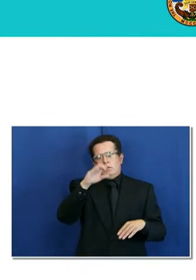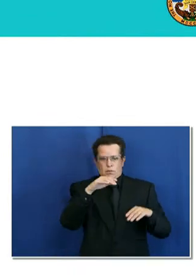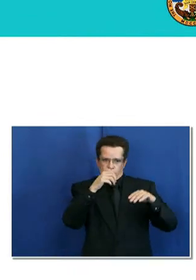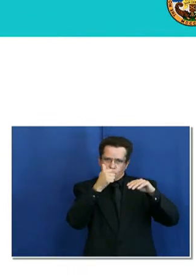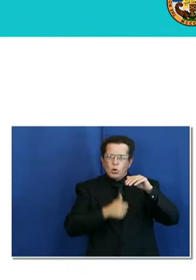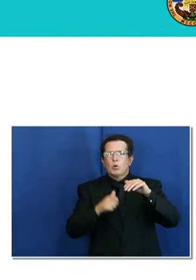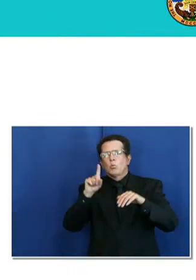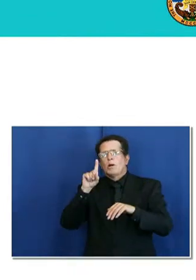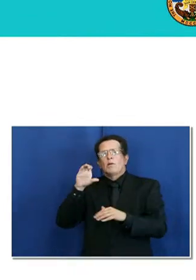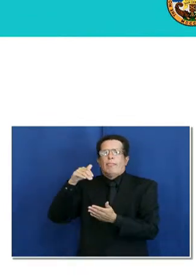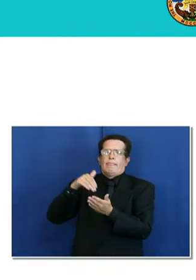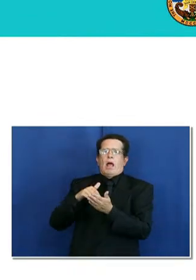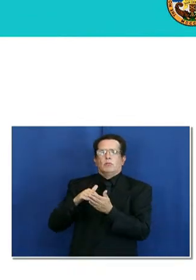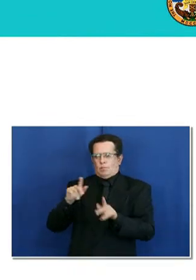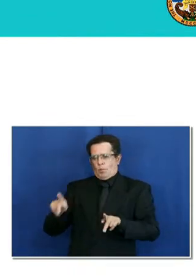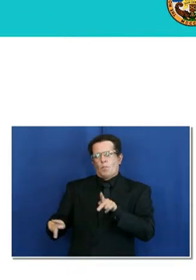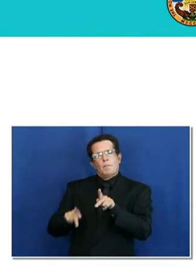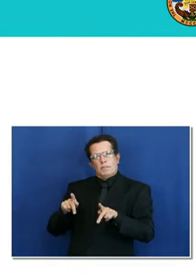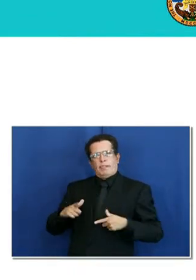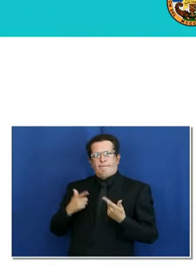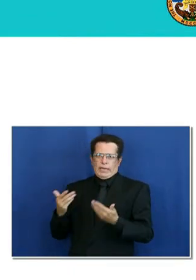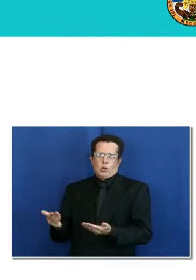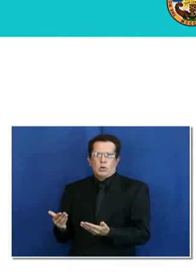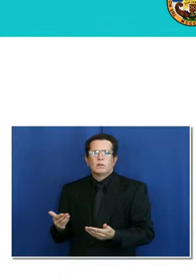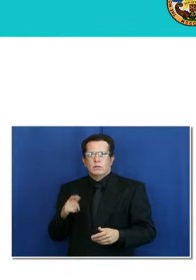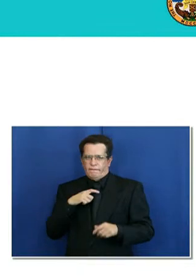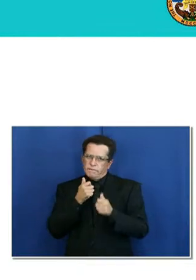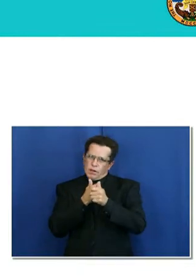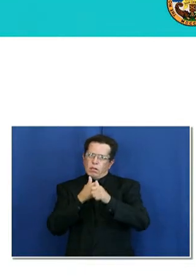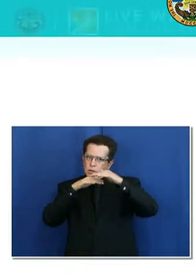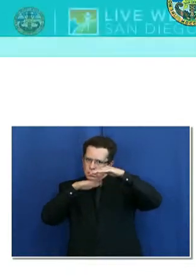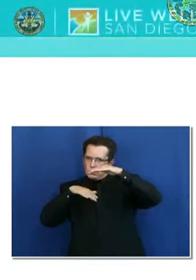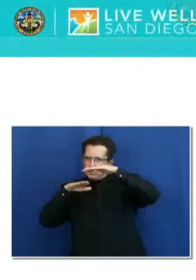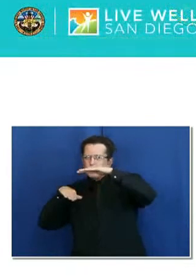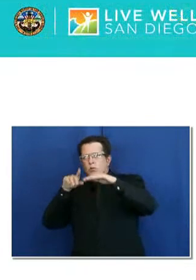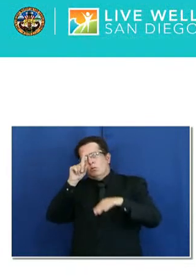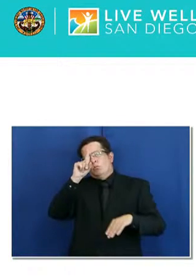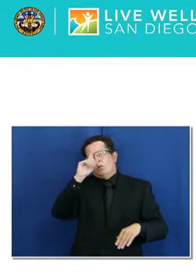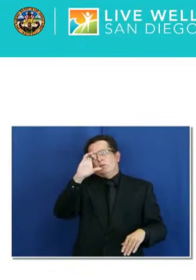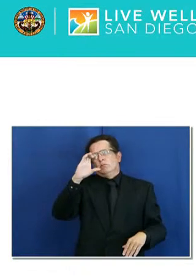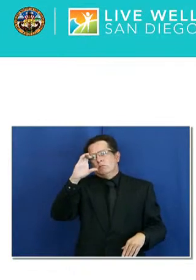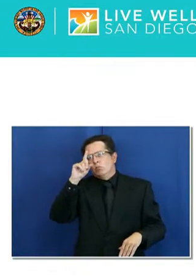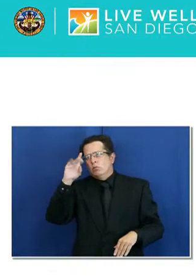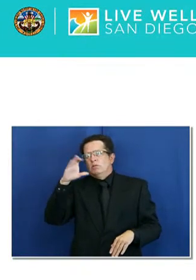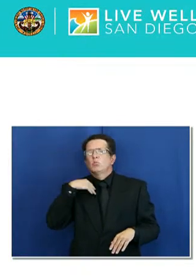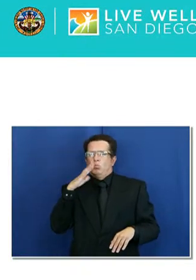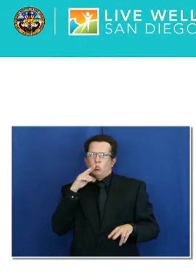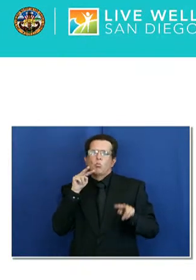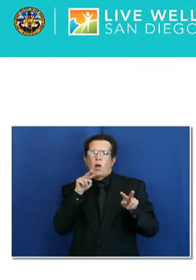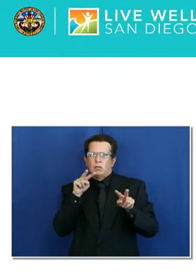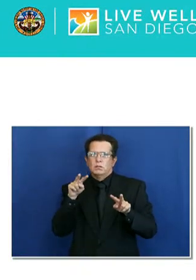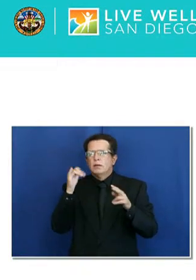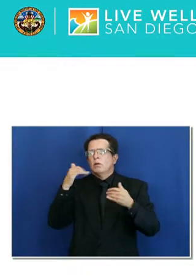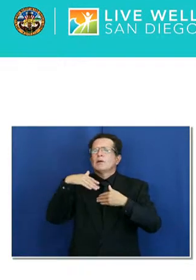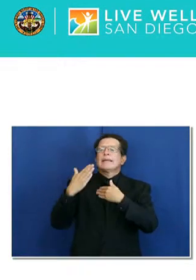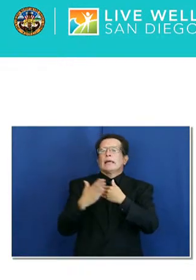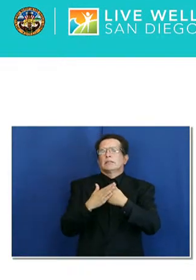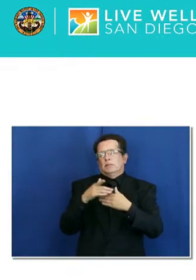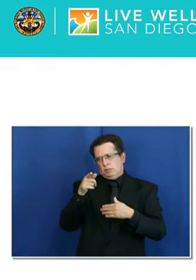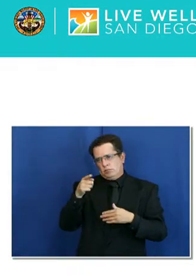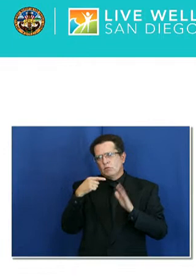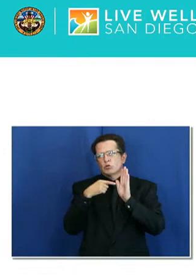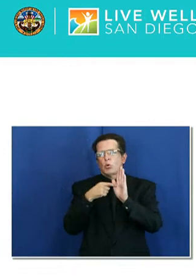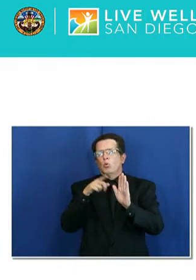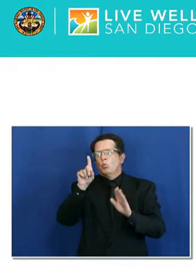100,000 population. Okay, moving to the next slide, we're going to be talking about our community setting